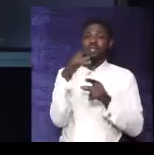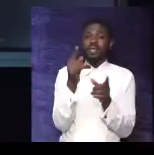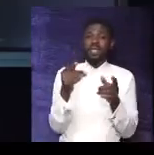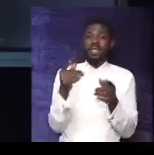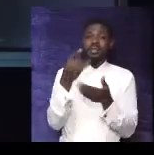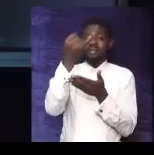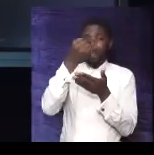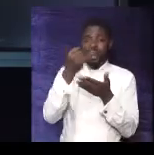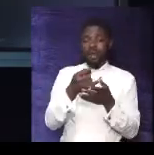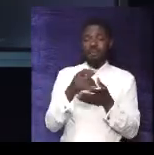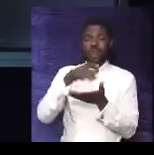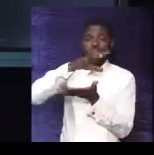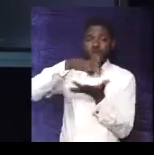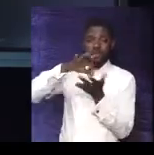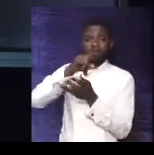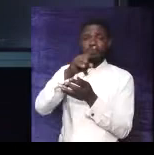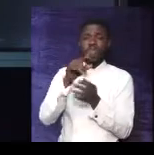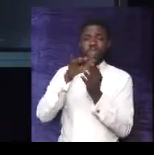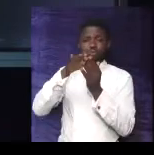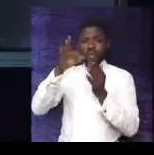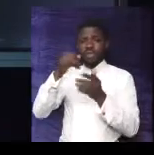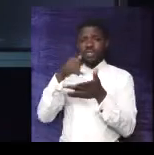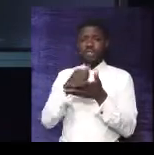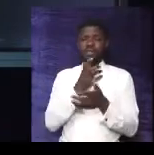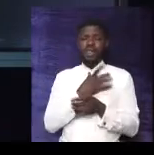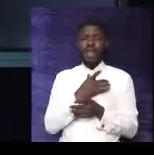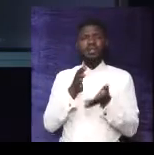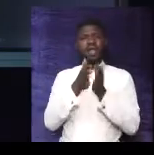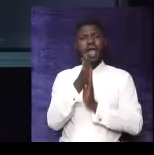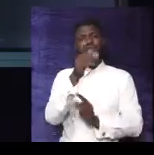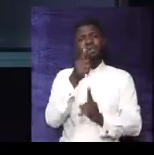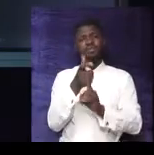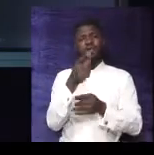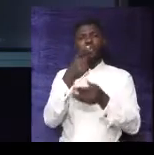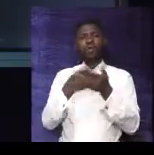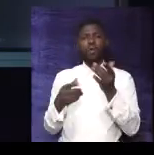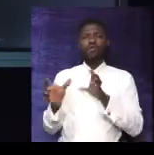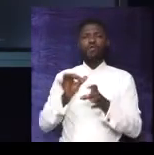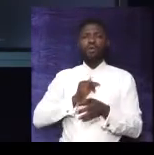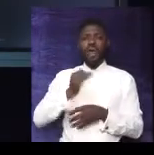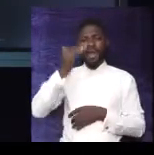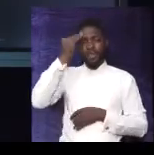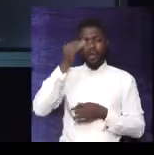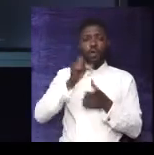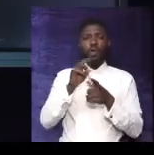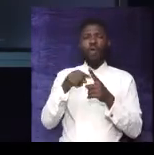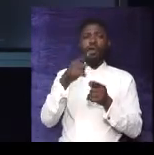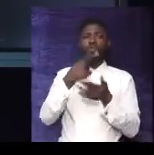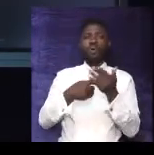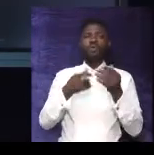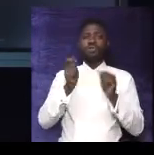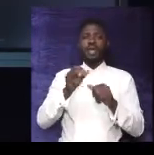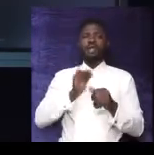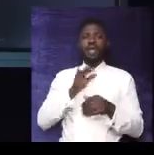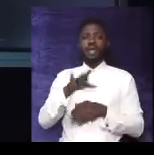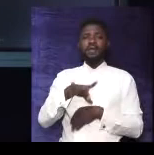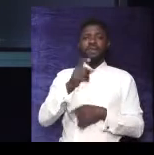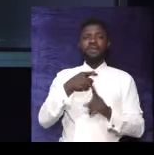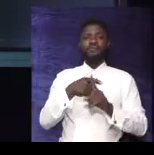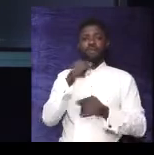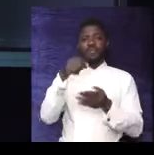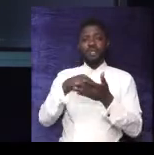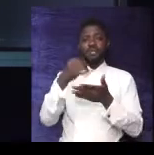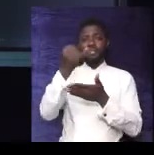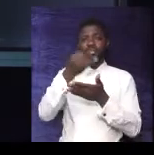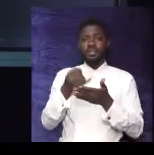let the diagram itself confuse you. Study it and ask yourself, what do I know or what can I find